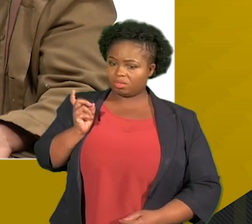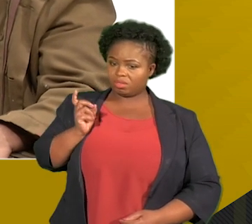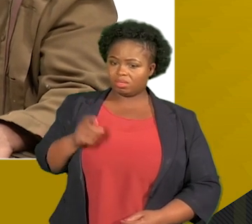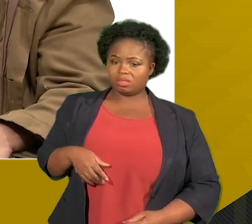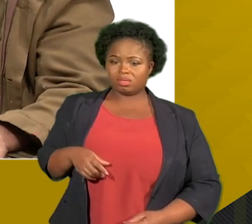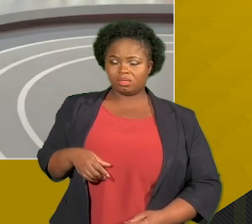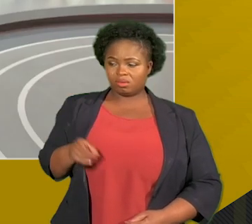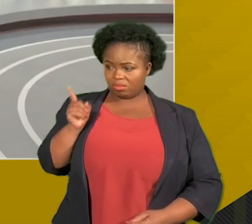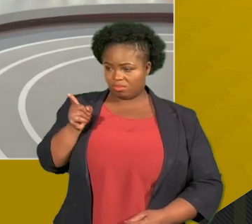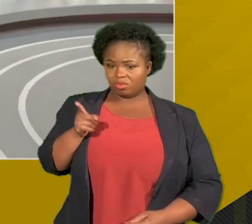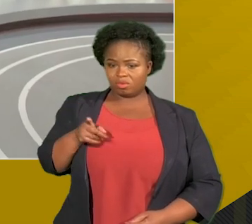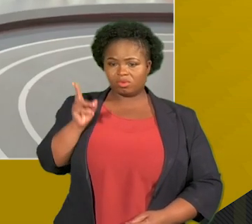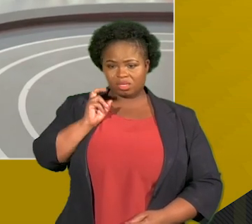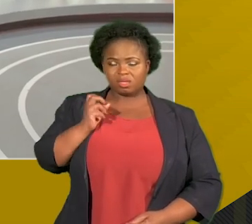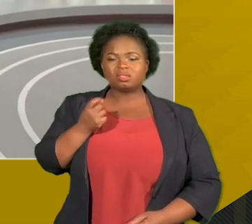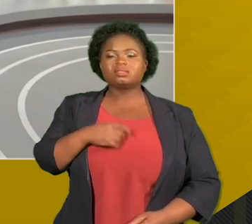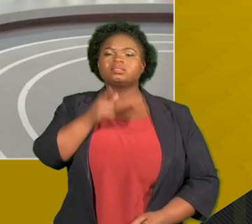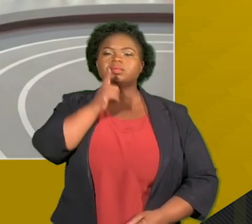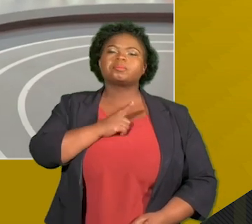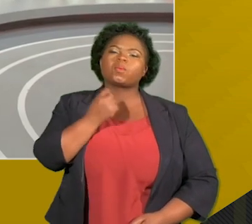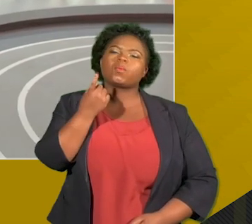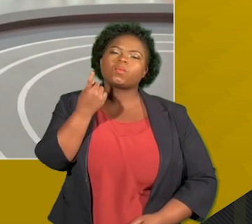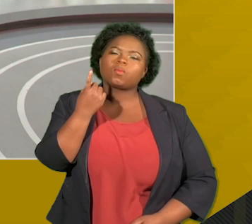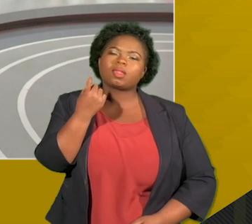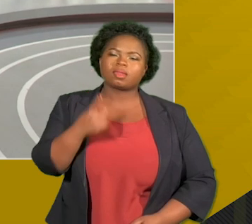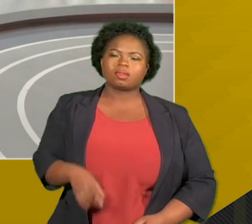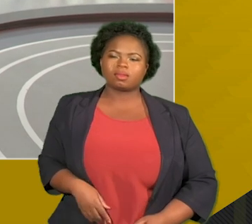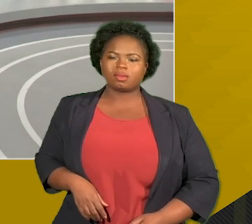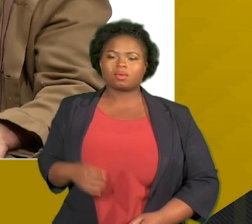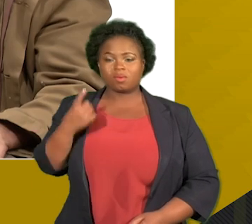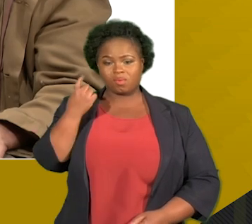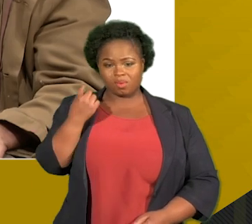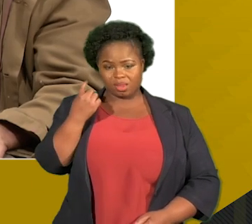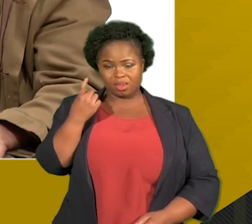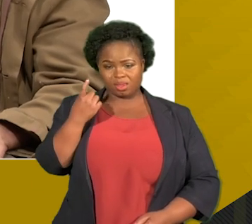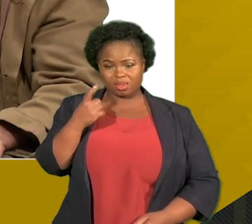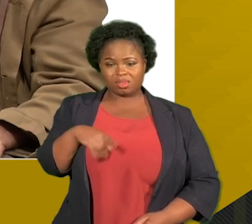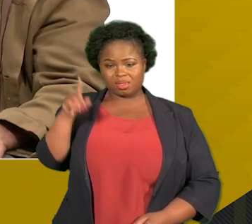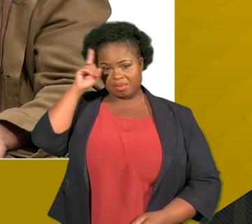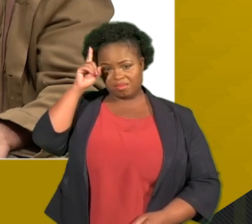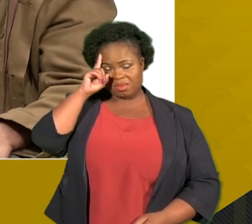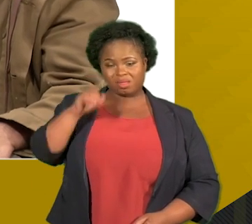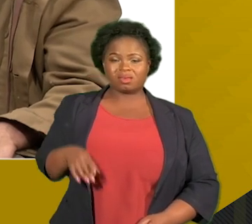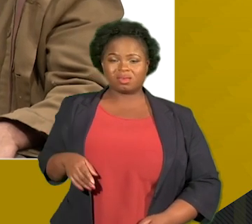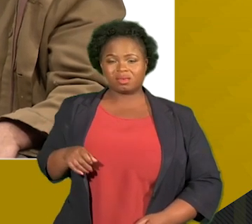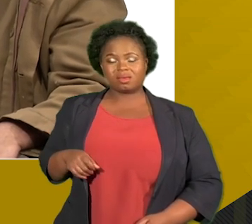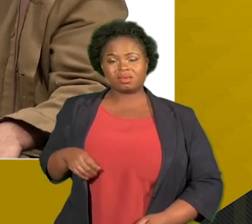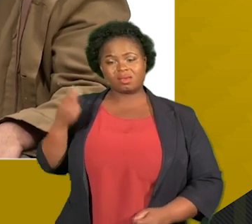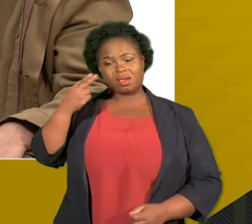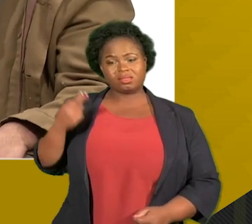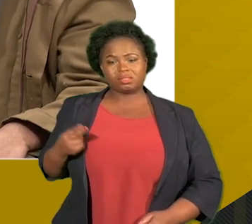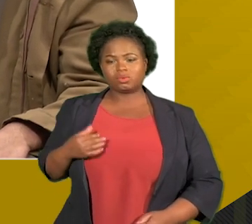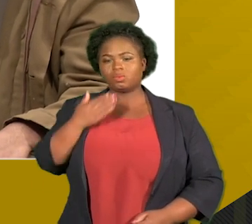Name. With here, one artist, one, who has ever told